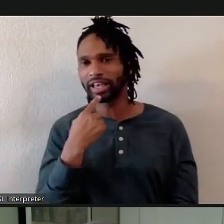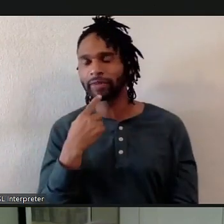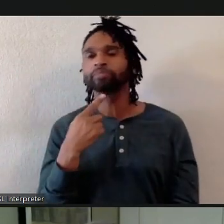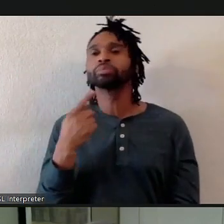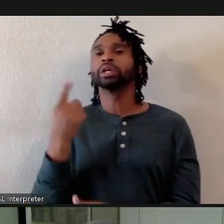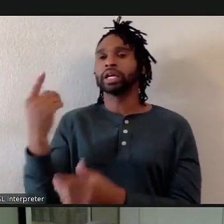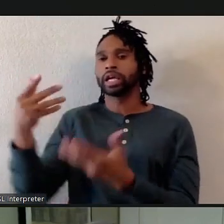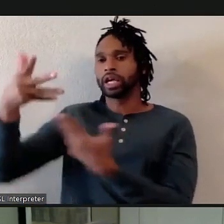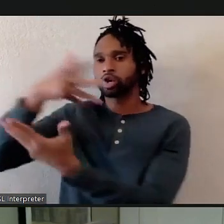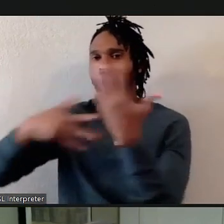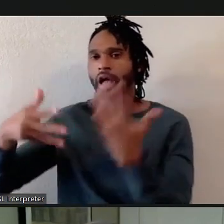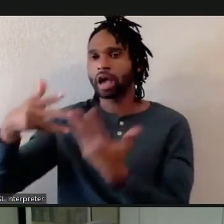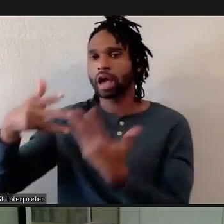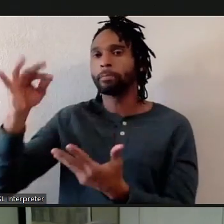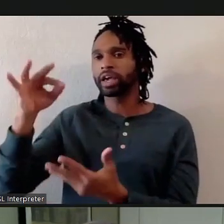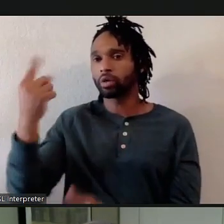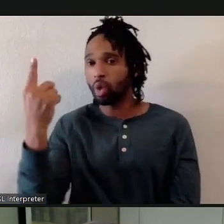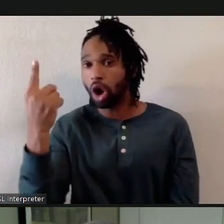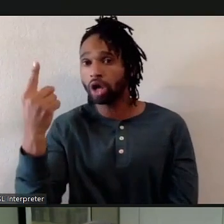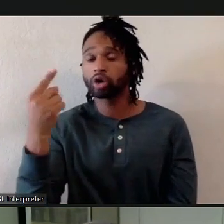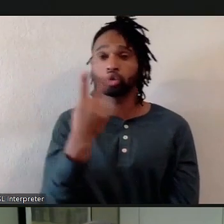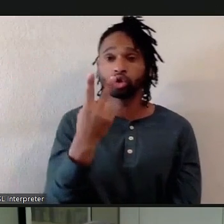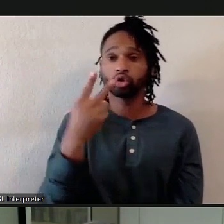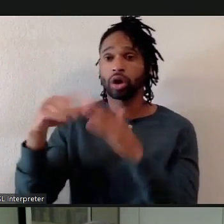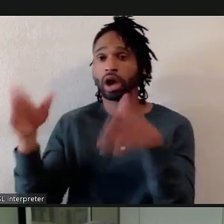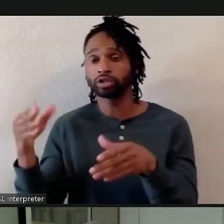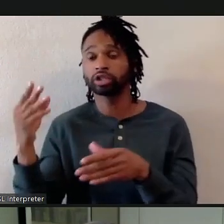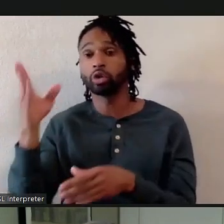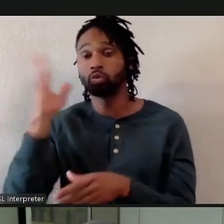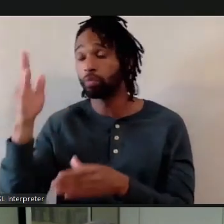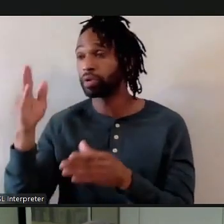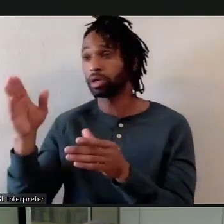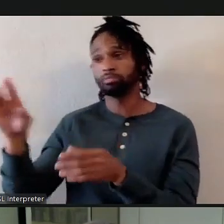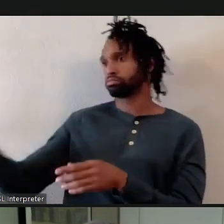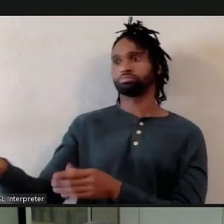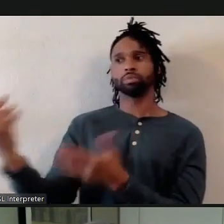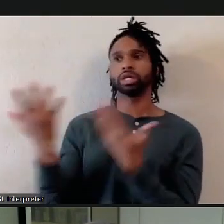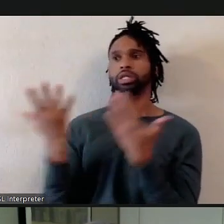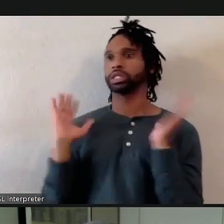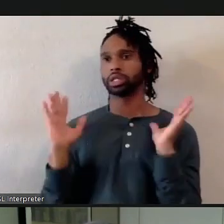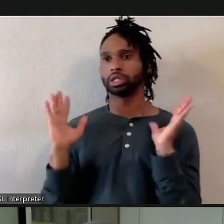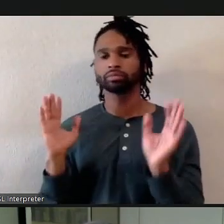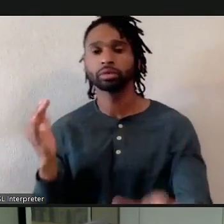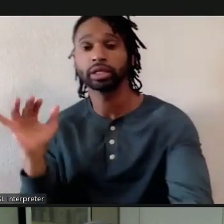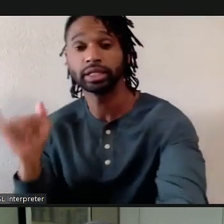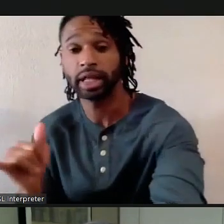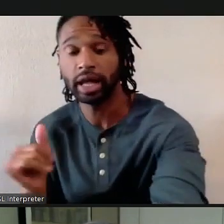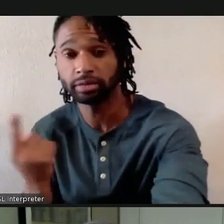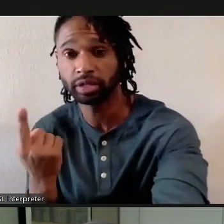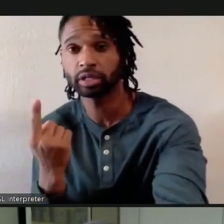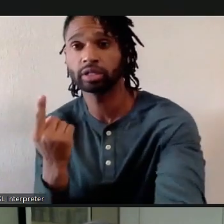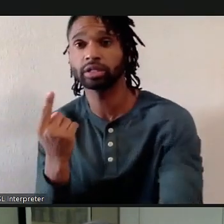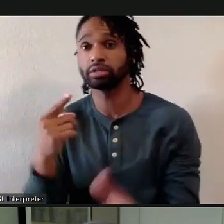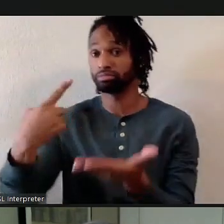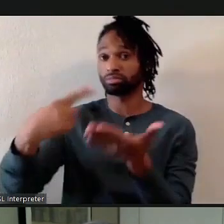with, pick 1 or 2 households you're going to be exclusive with. Is that something that has been discussed?